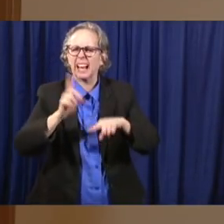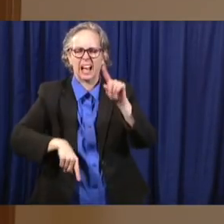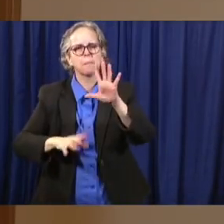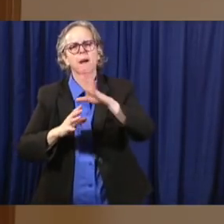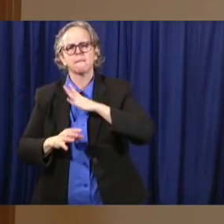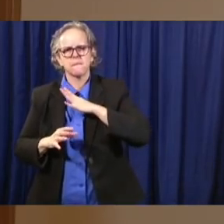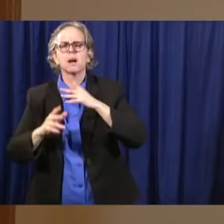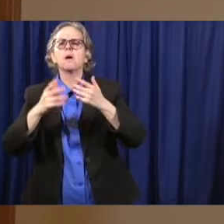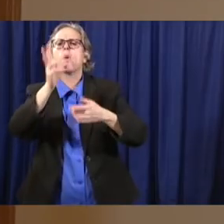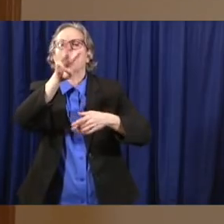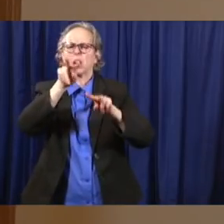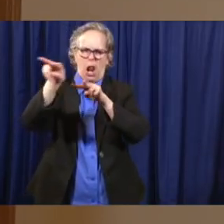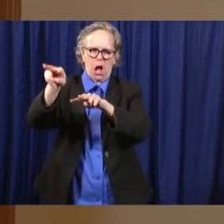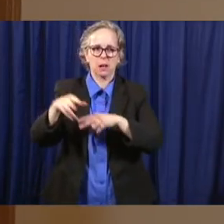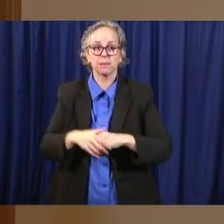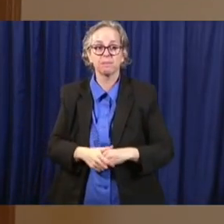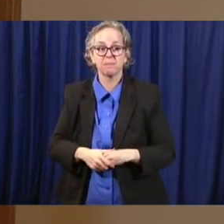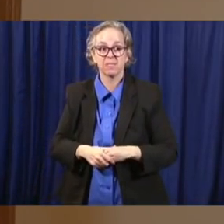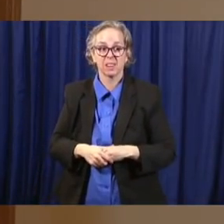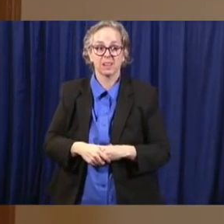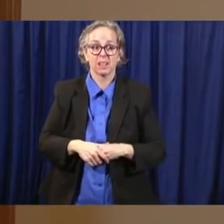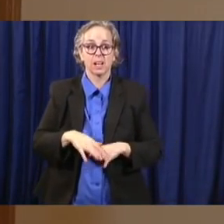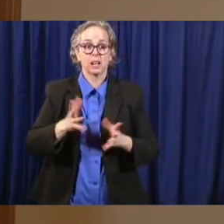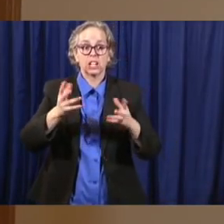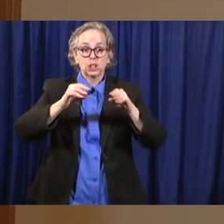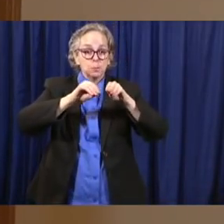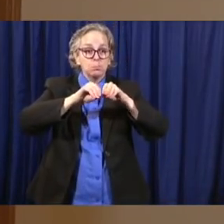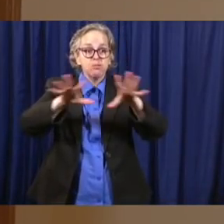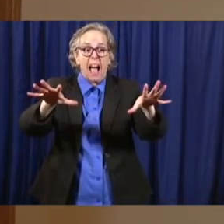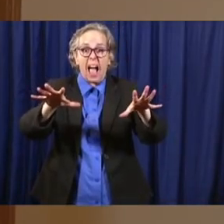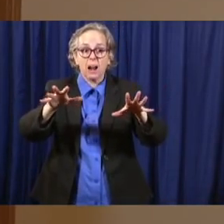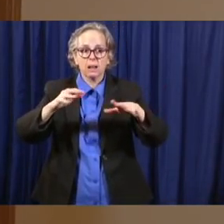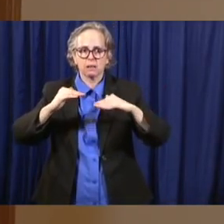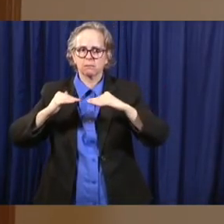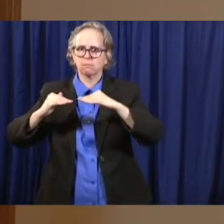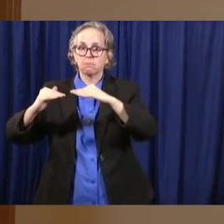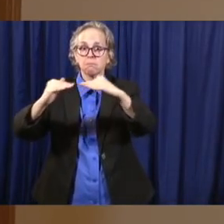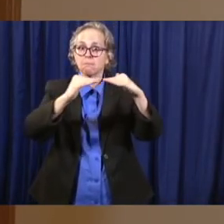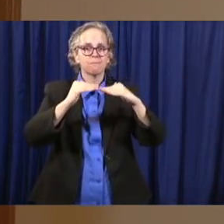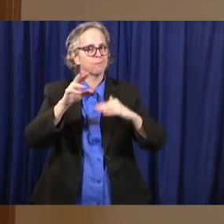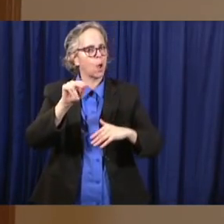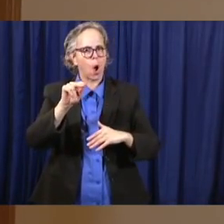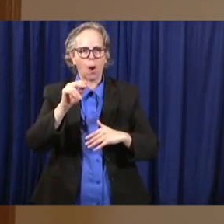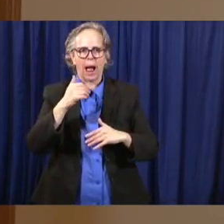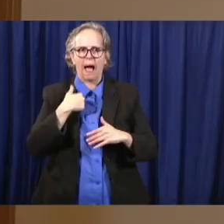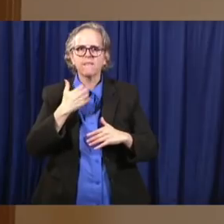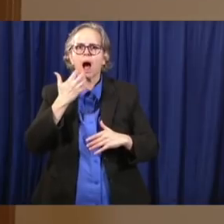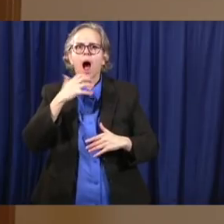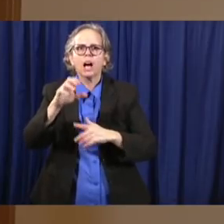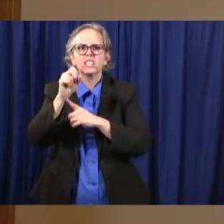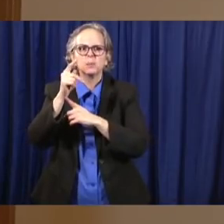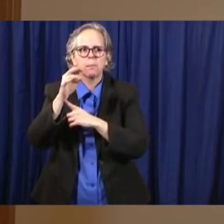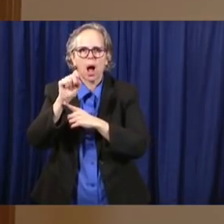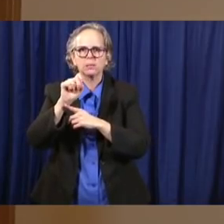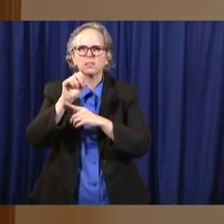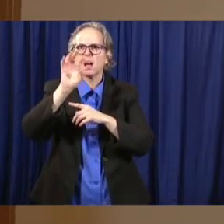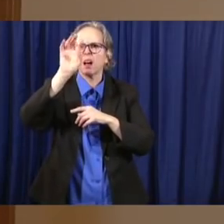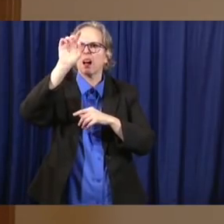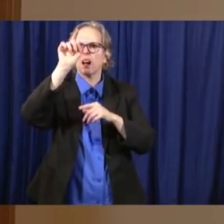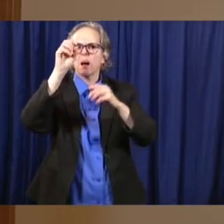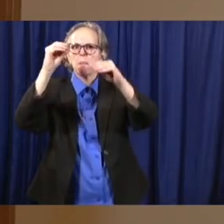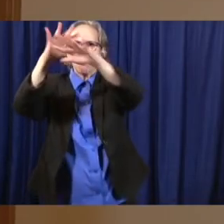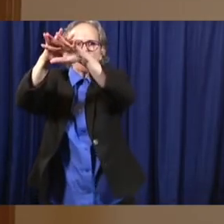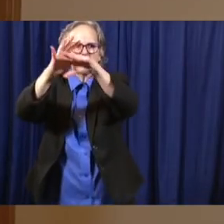in Ohio, it's not going to be perfectly even. I keep saying we're going to have hot spots and flare-ups in different parts of our states at different